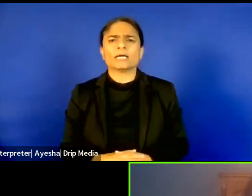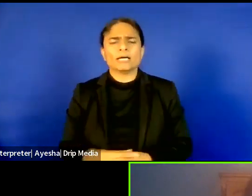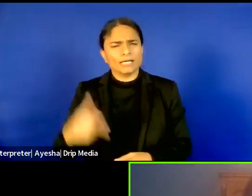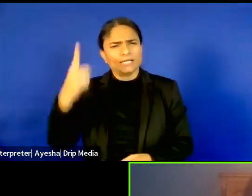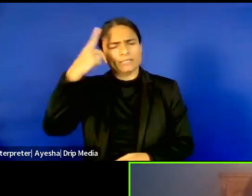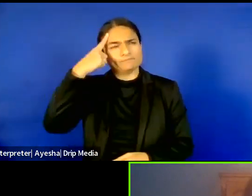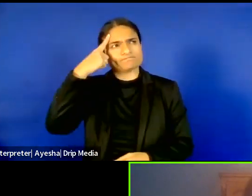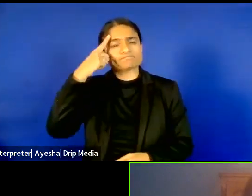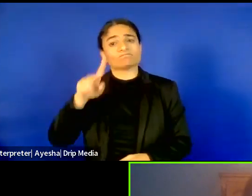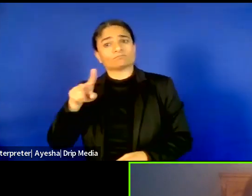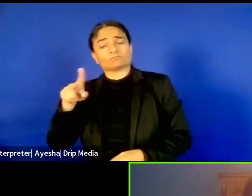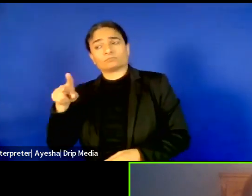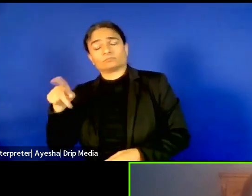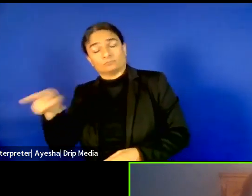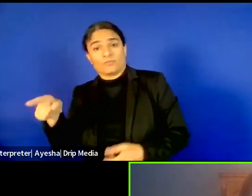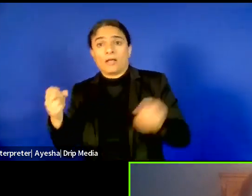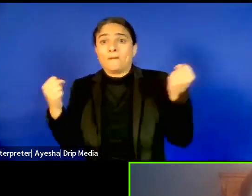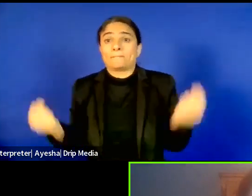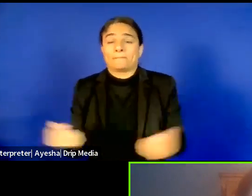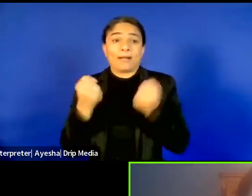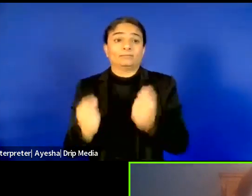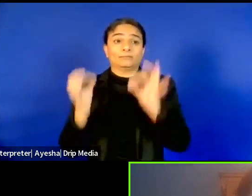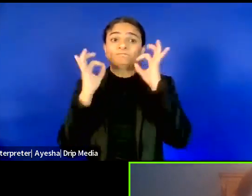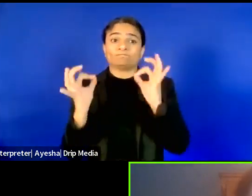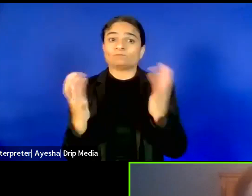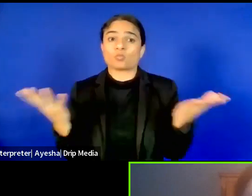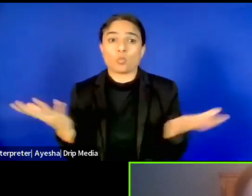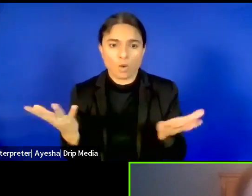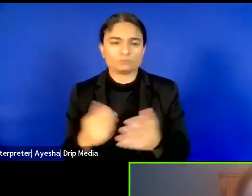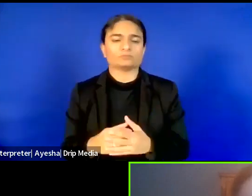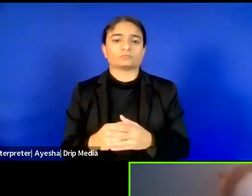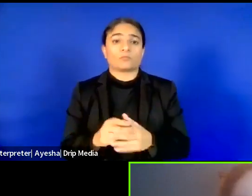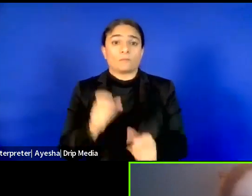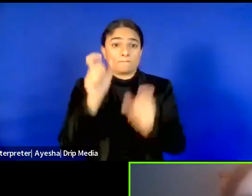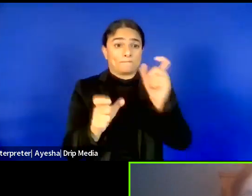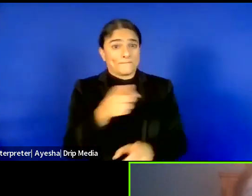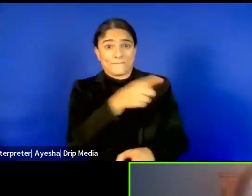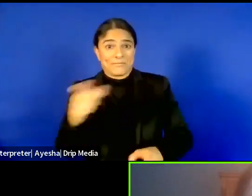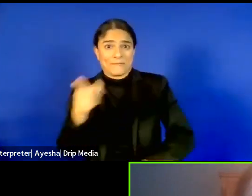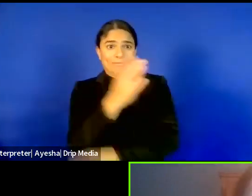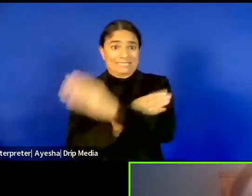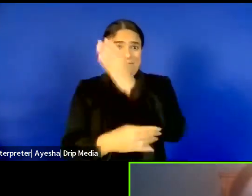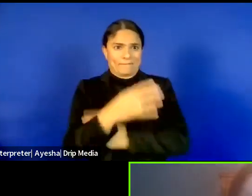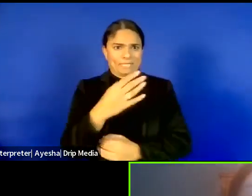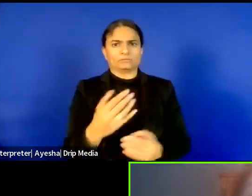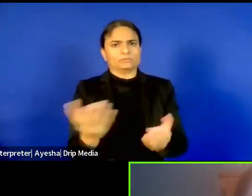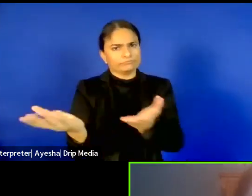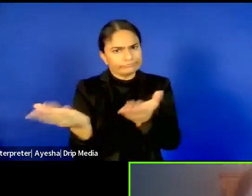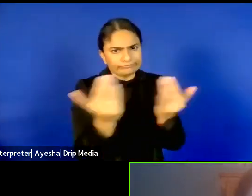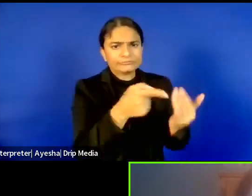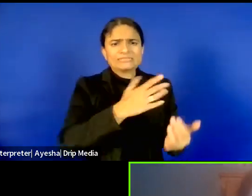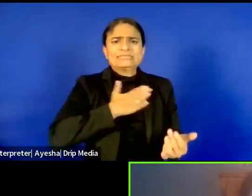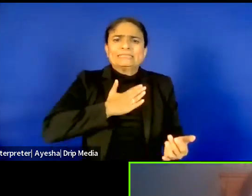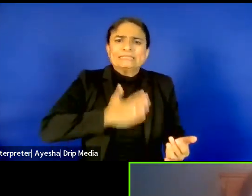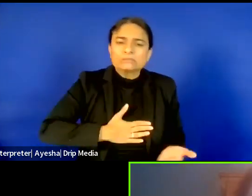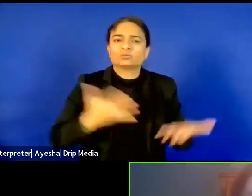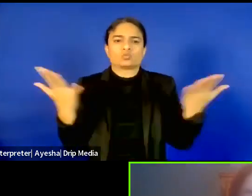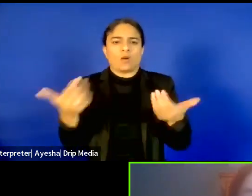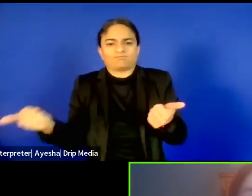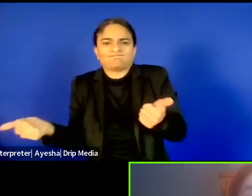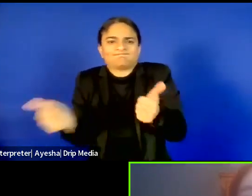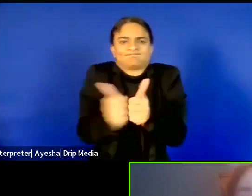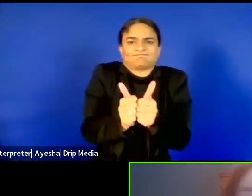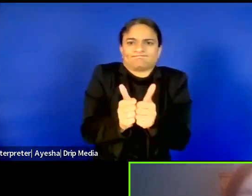have people with disabilities who required a personal assistant take the personal assistant with them, without